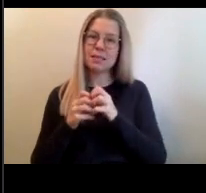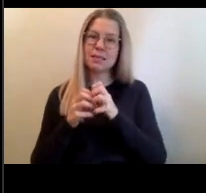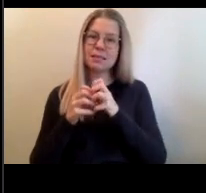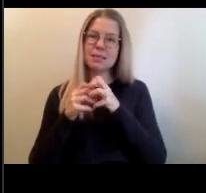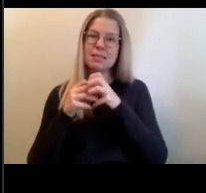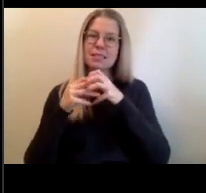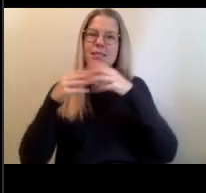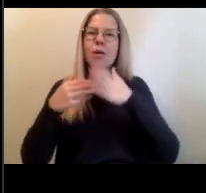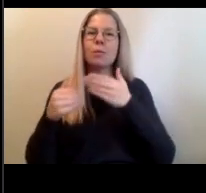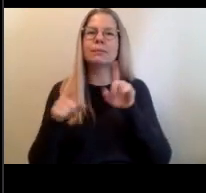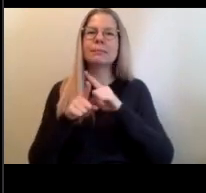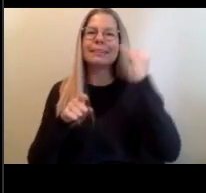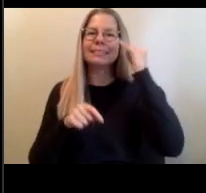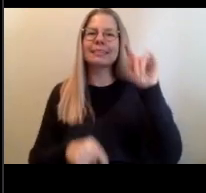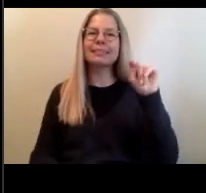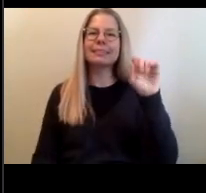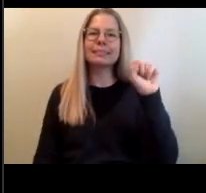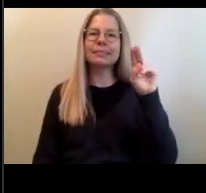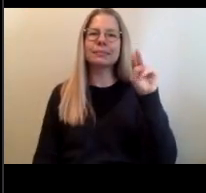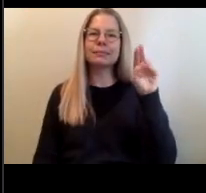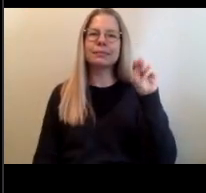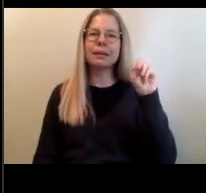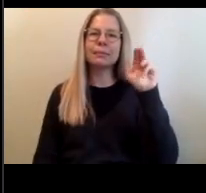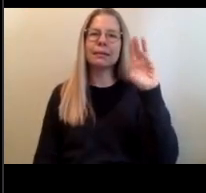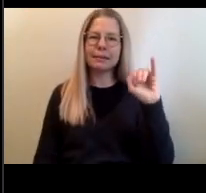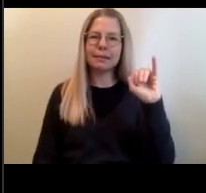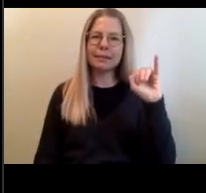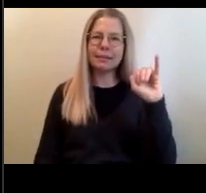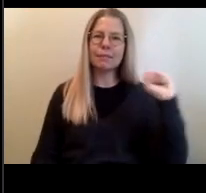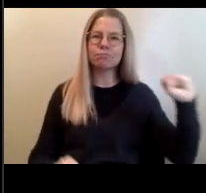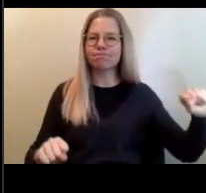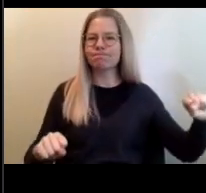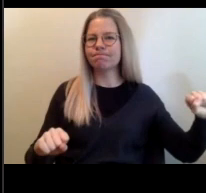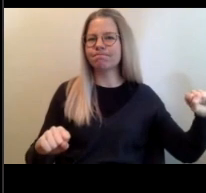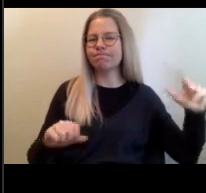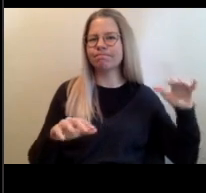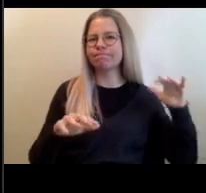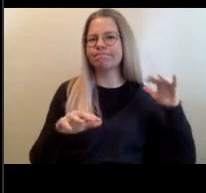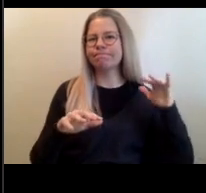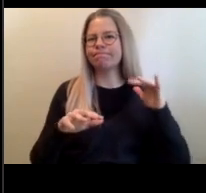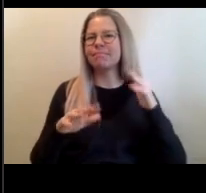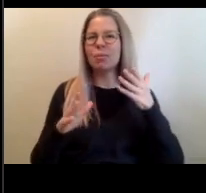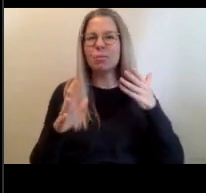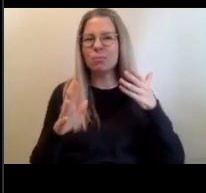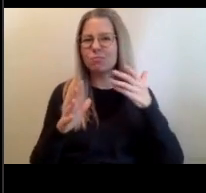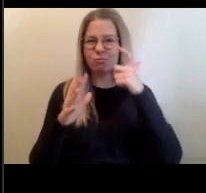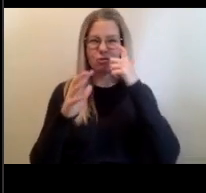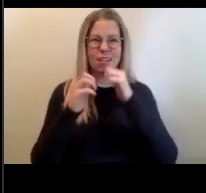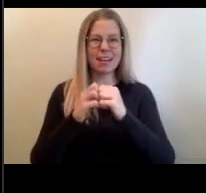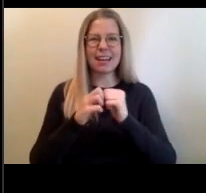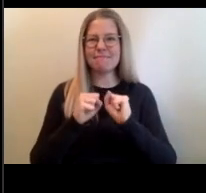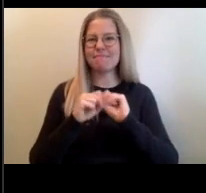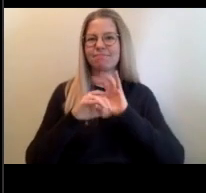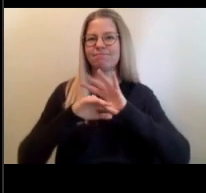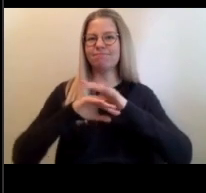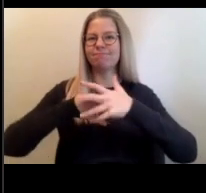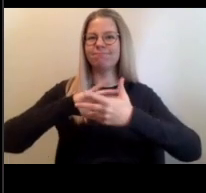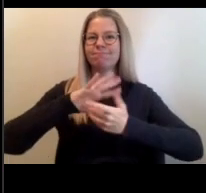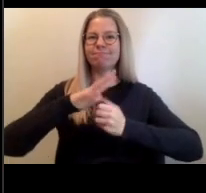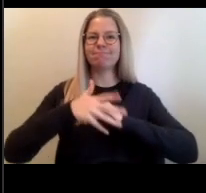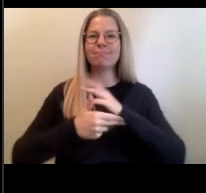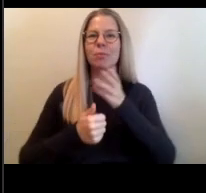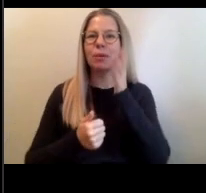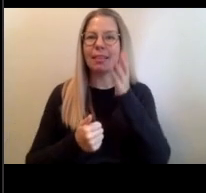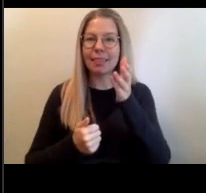of toxicity that moves its way through the brain. Now, what does that result in? Well,